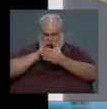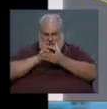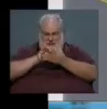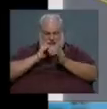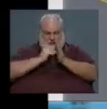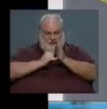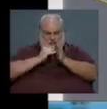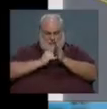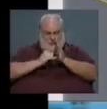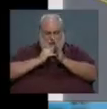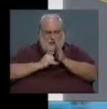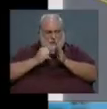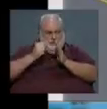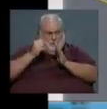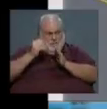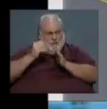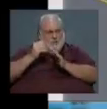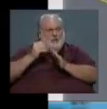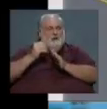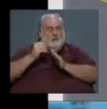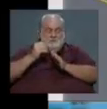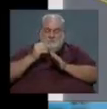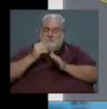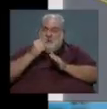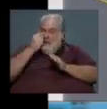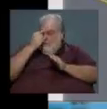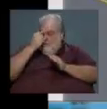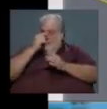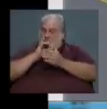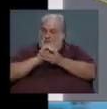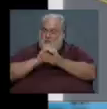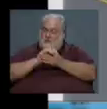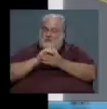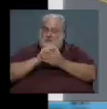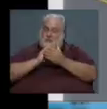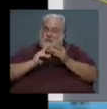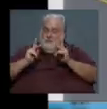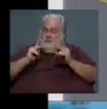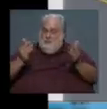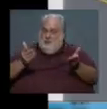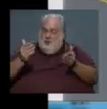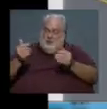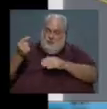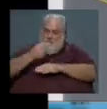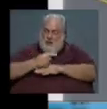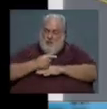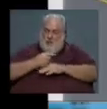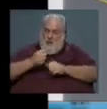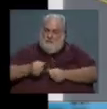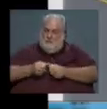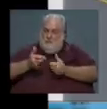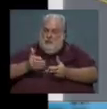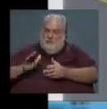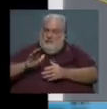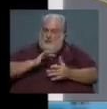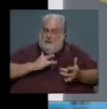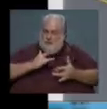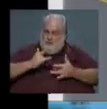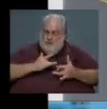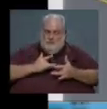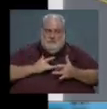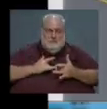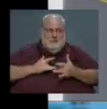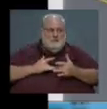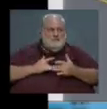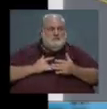renderings. So at any rate, I think we'll probably hear from some of the residents today that live in the area. So I guess